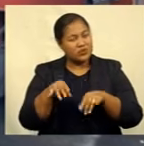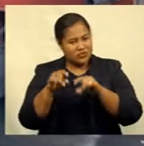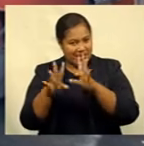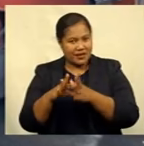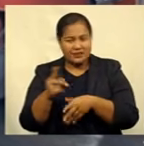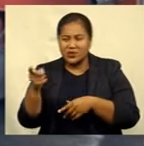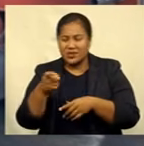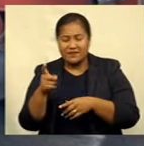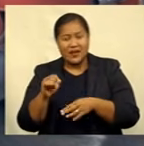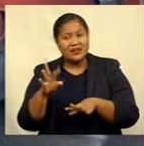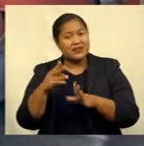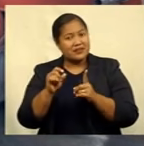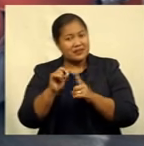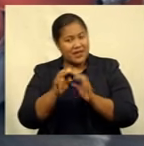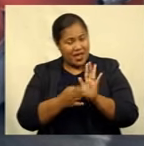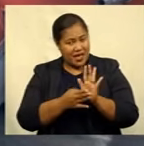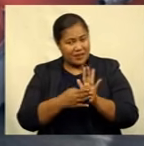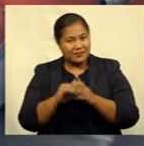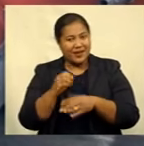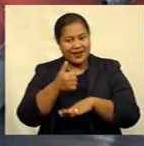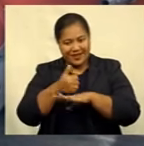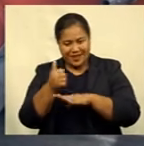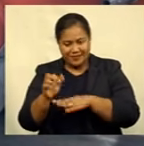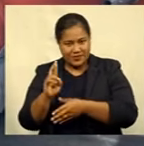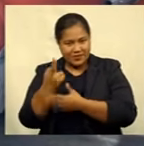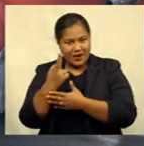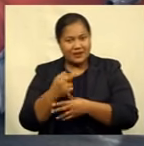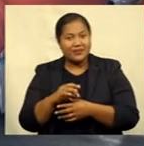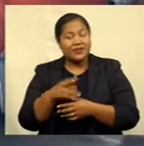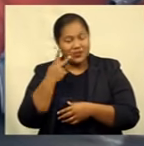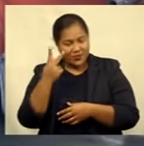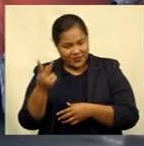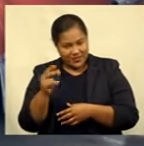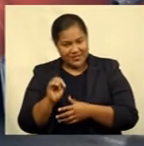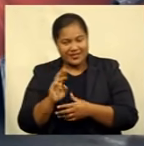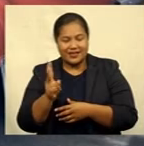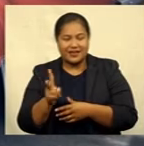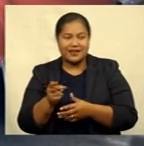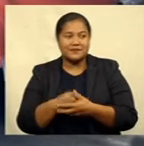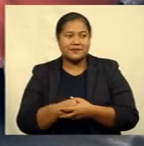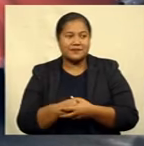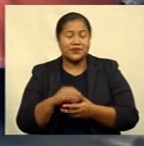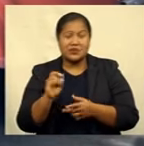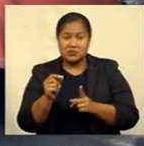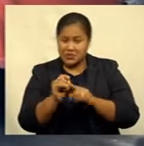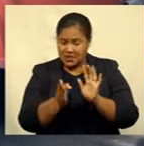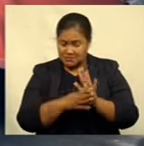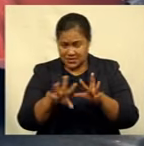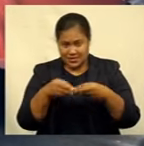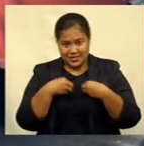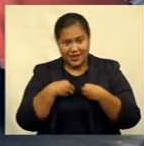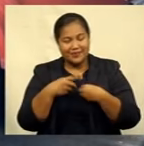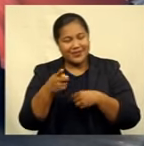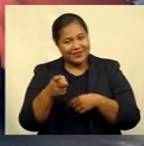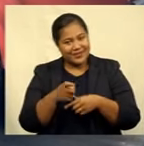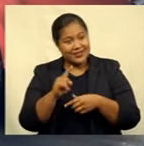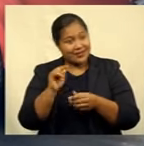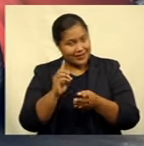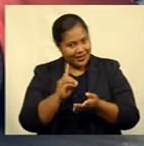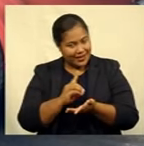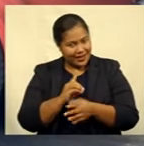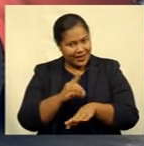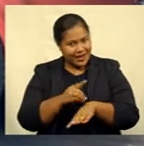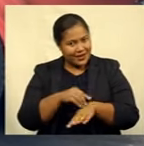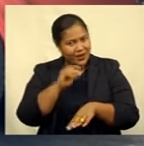Mbainimarama and the government delegation by the Frankston Mayor to visit Melbourne. The Prime Minister has accepted the invitation, and the dates will be